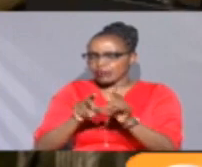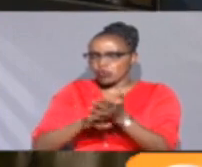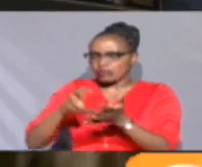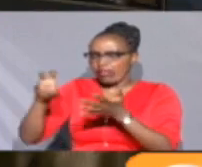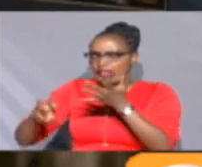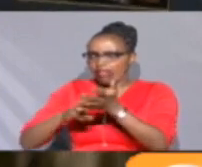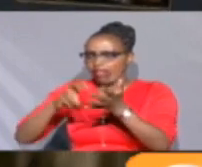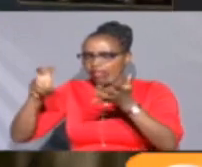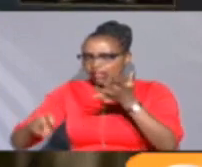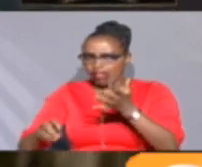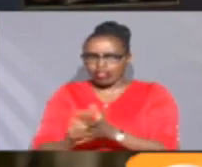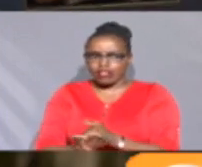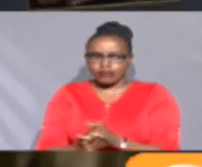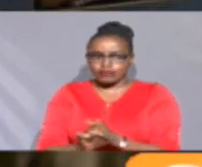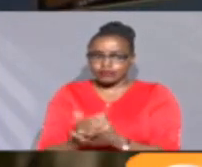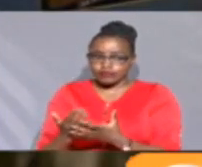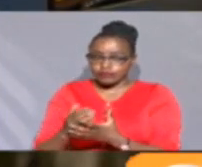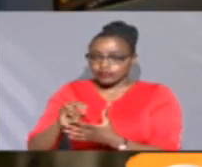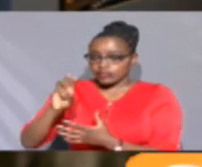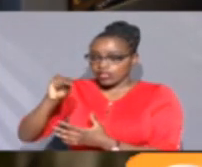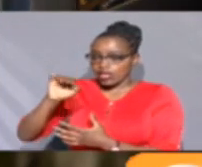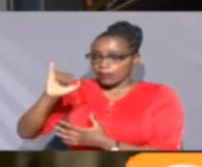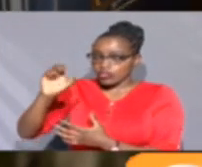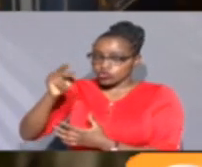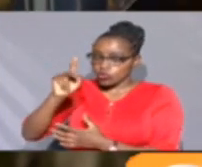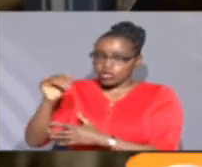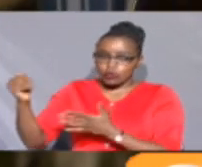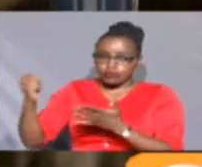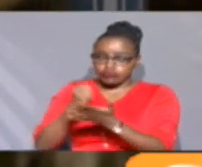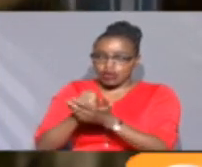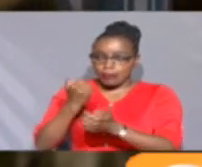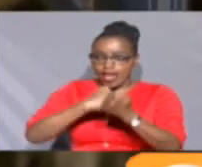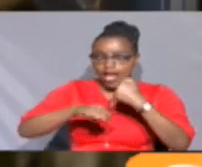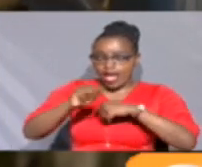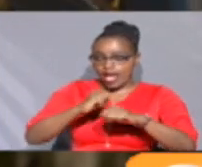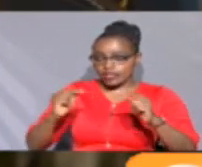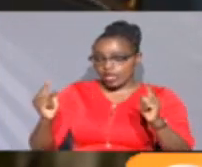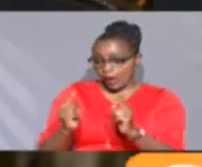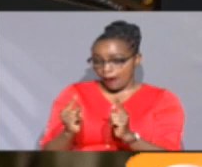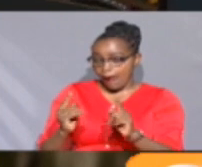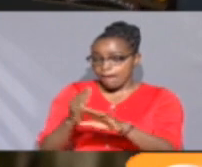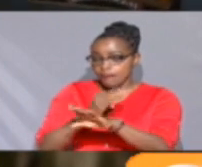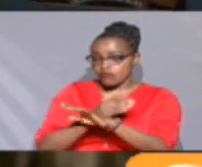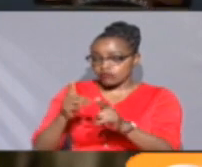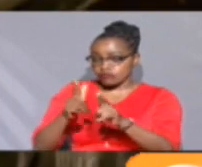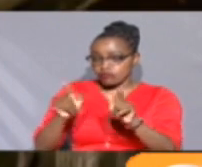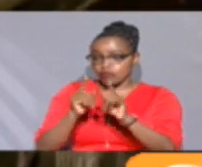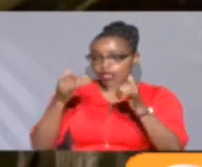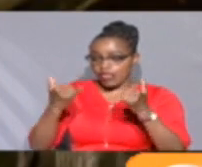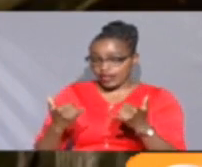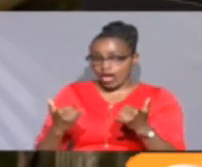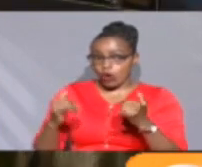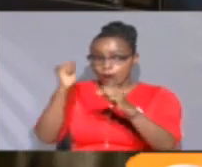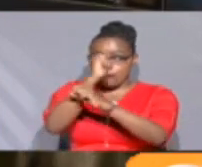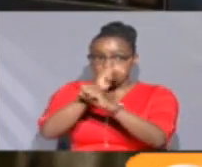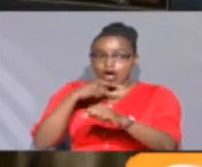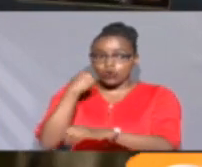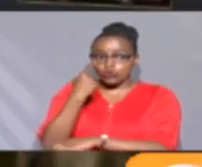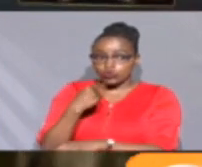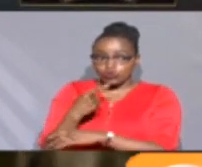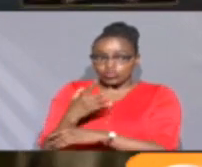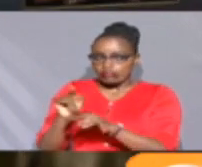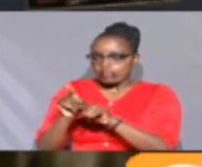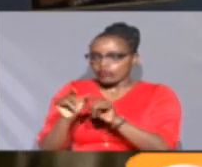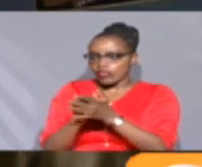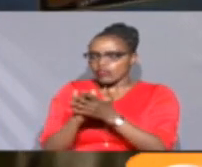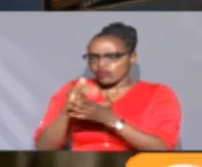acrimonious. The late John Mishuki was appointed in an acting capacity before paving way for the current president, whose stint was blurred